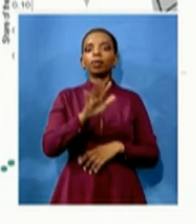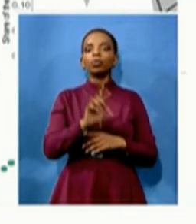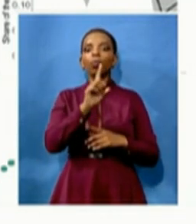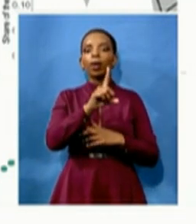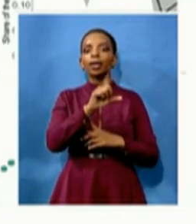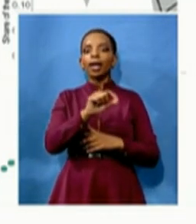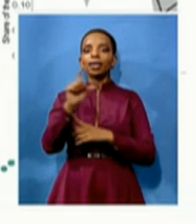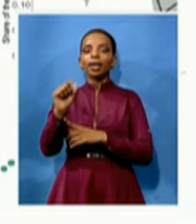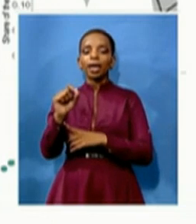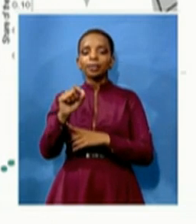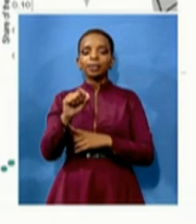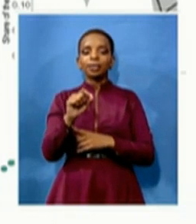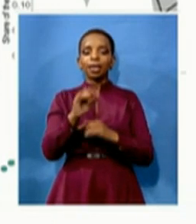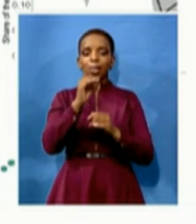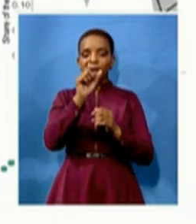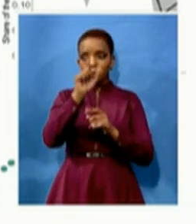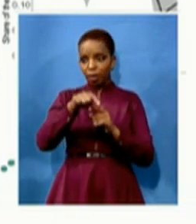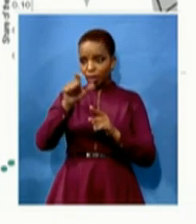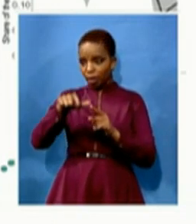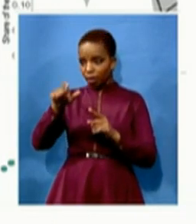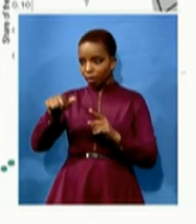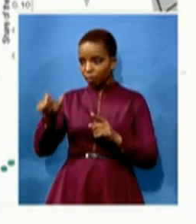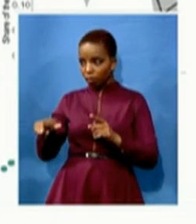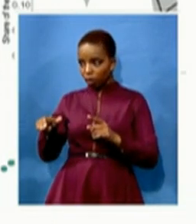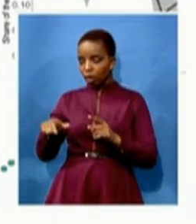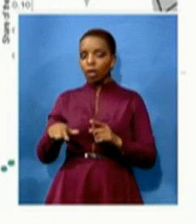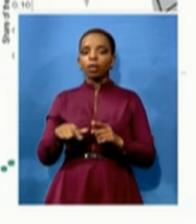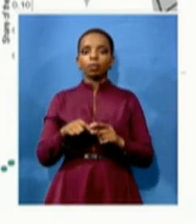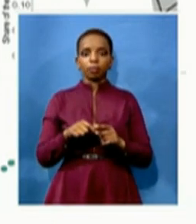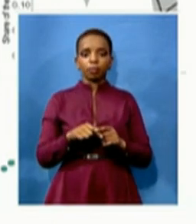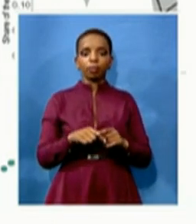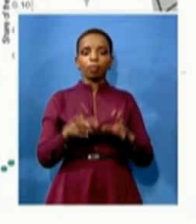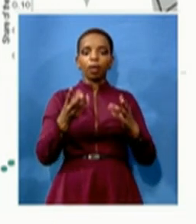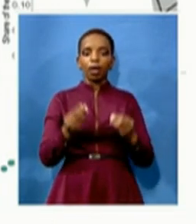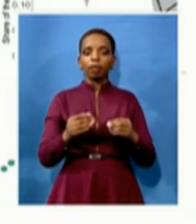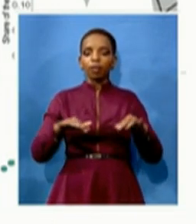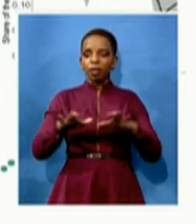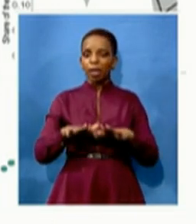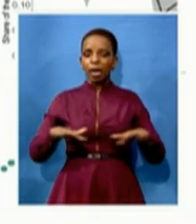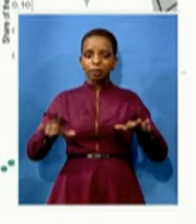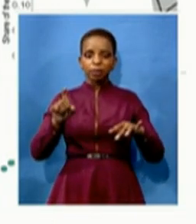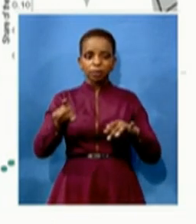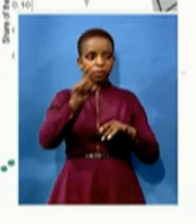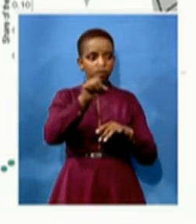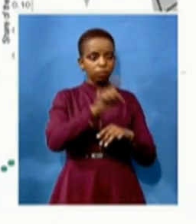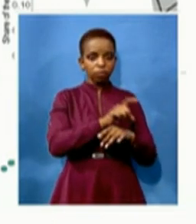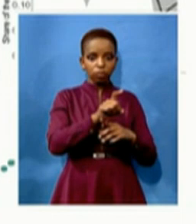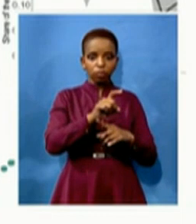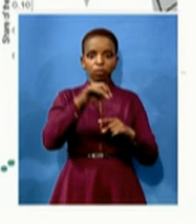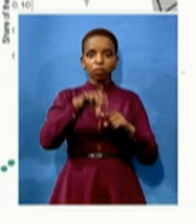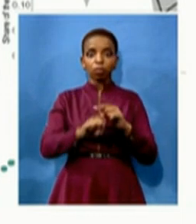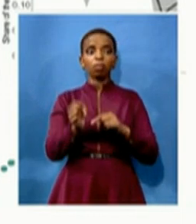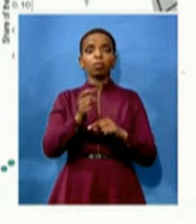the best available parameters, we find a striking relationship with the density per